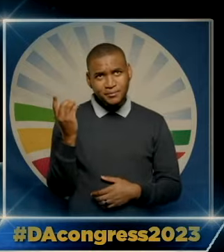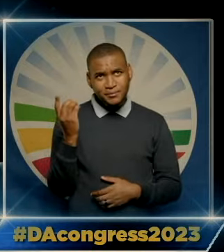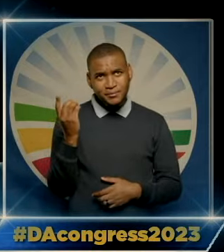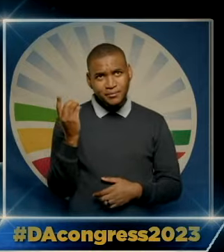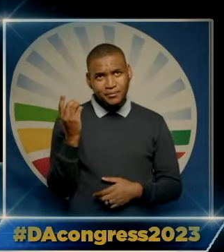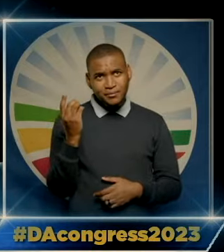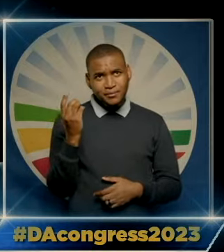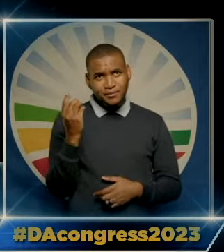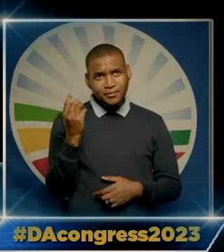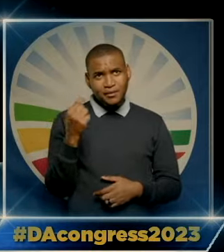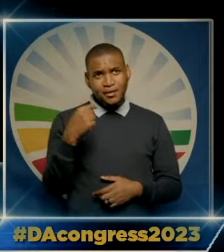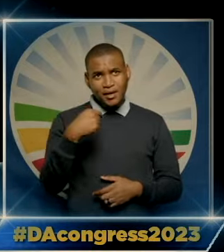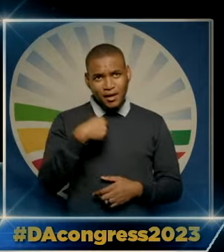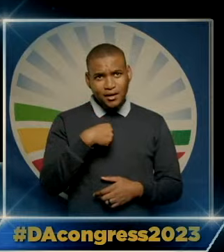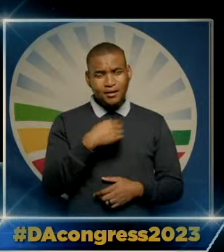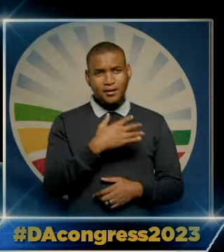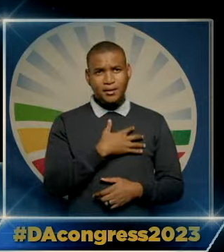I am brave.